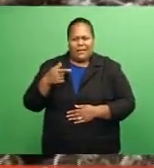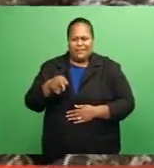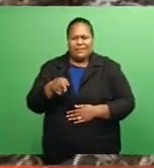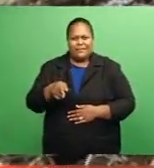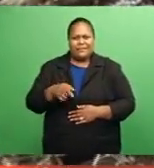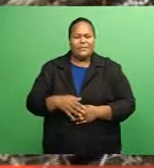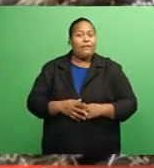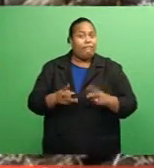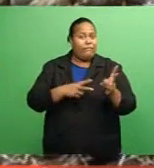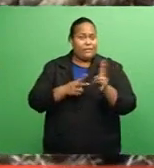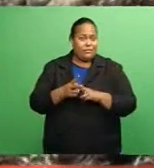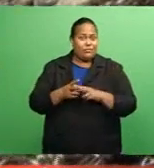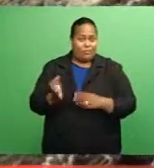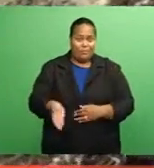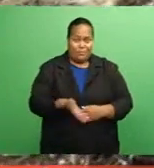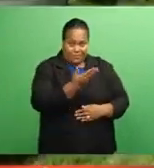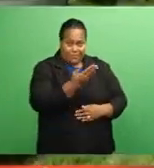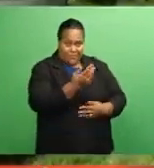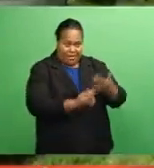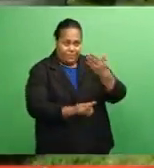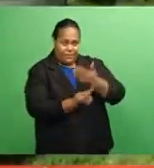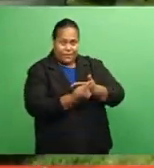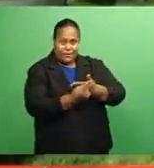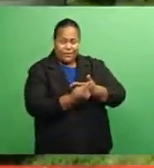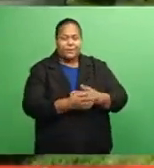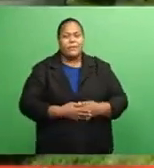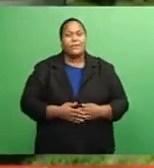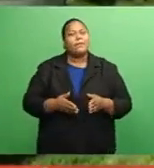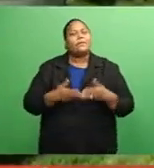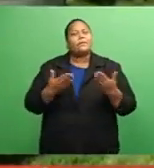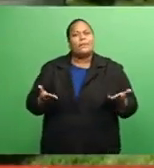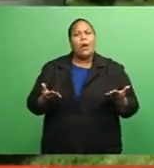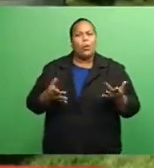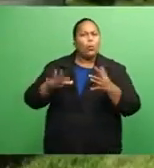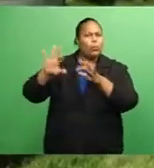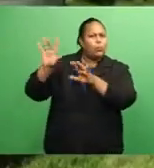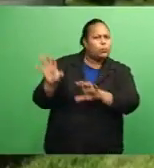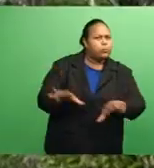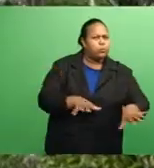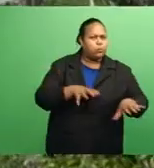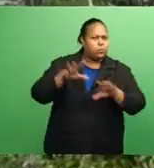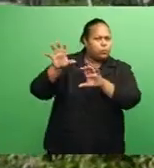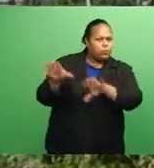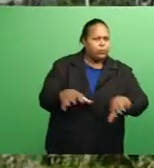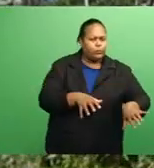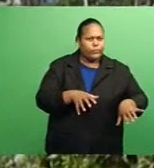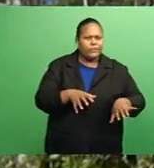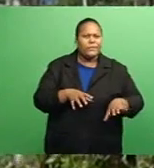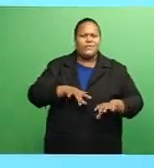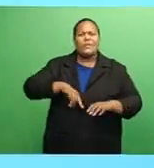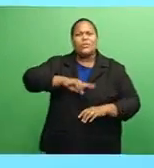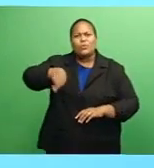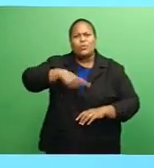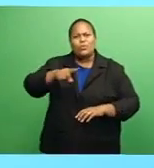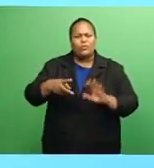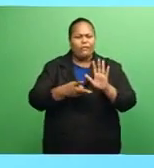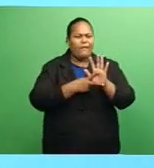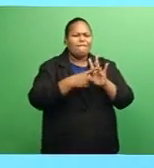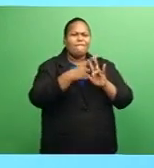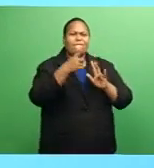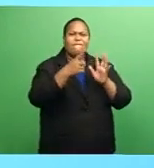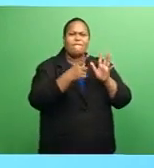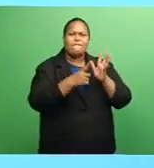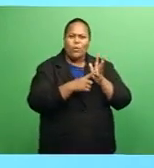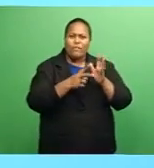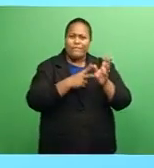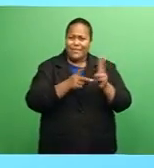It's this coastline that is slowly eroding, affecting the hundreds of villagers living in Suva. We've been reclaiming